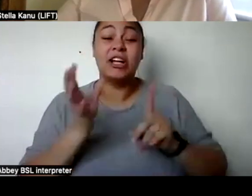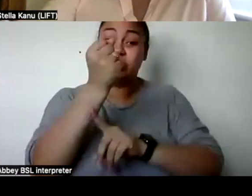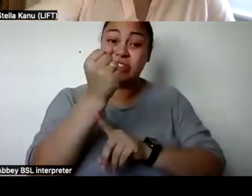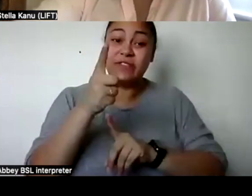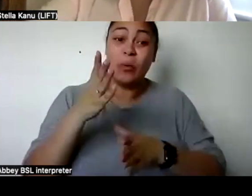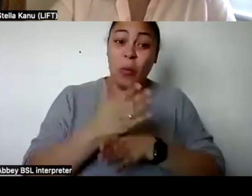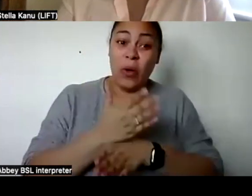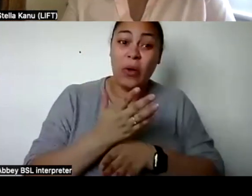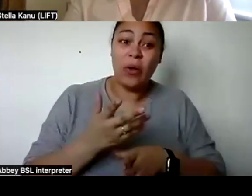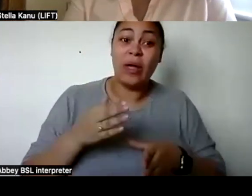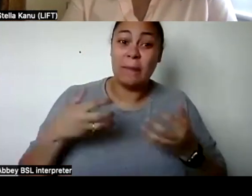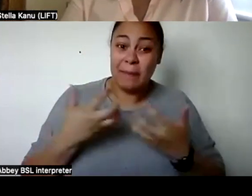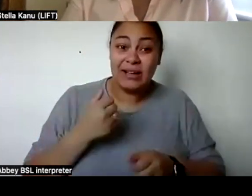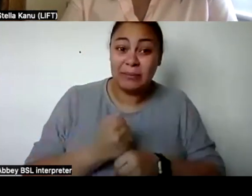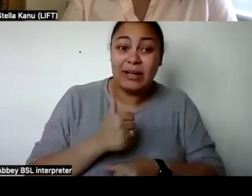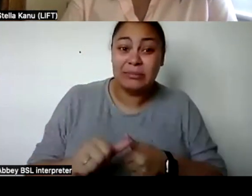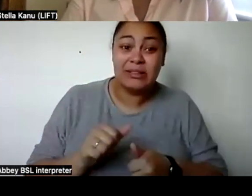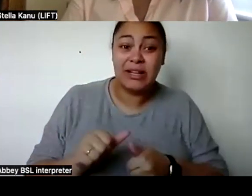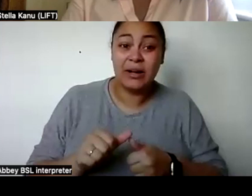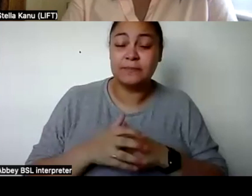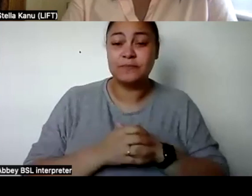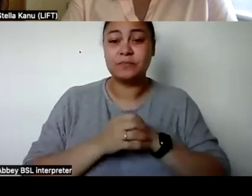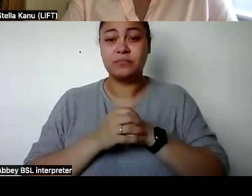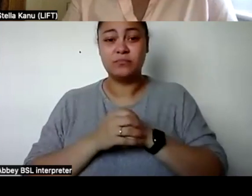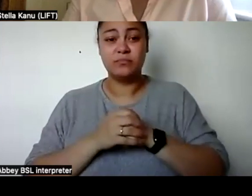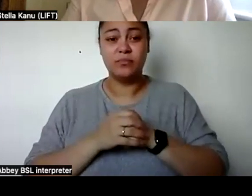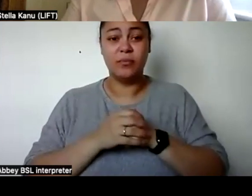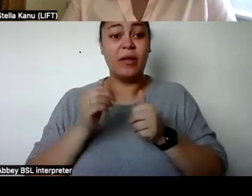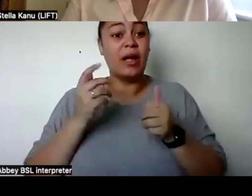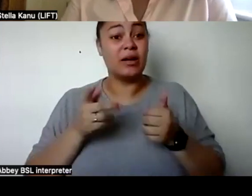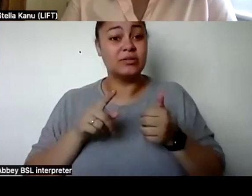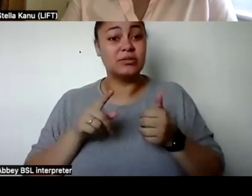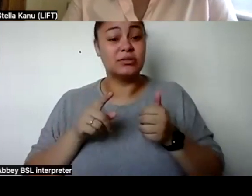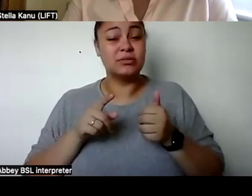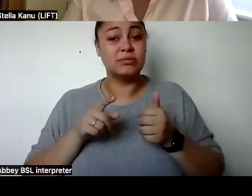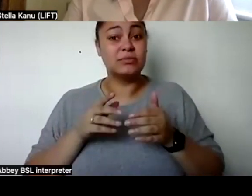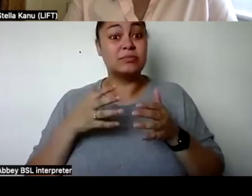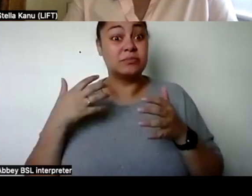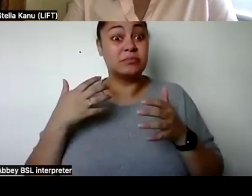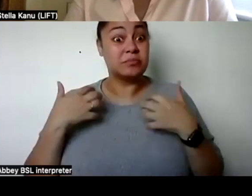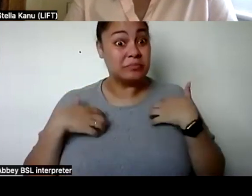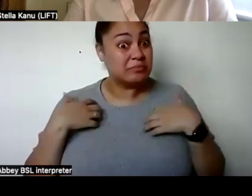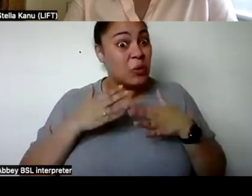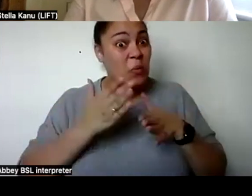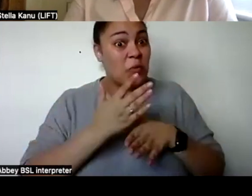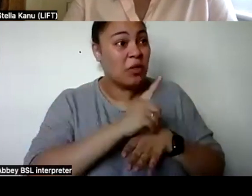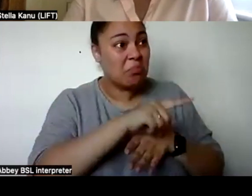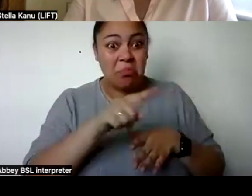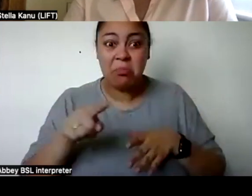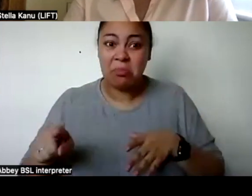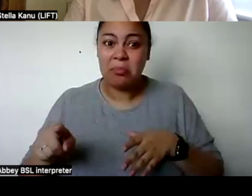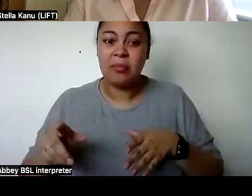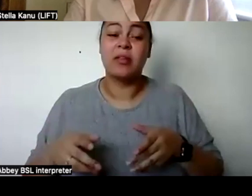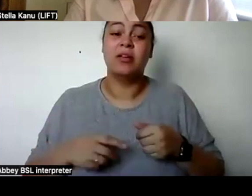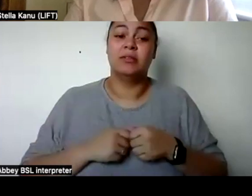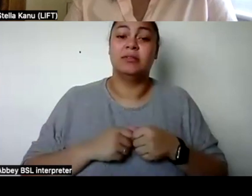the work better or within a timescale that works for them? And interestingly, this really worked with staff as well. So we began to do the same